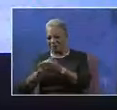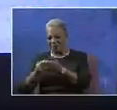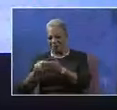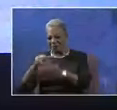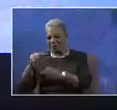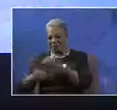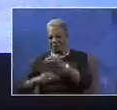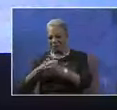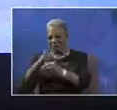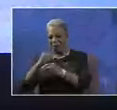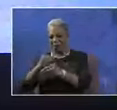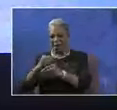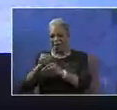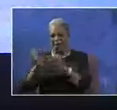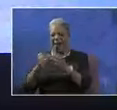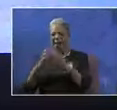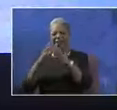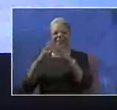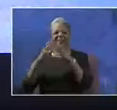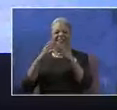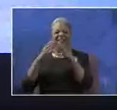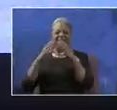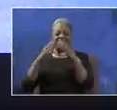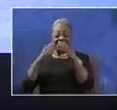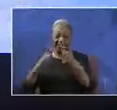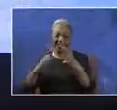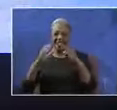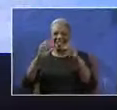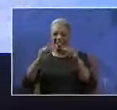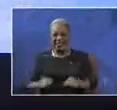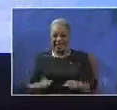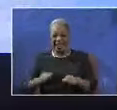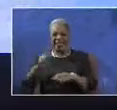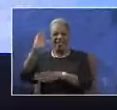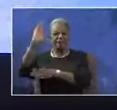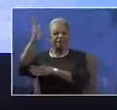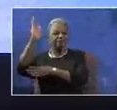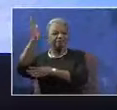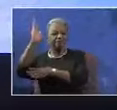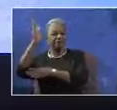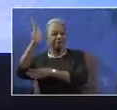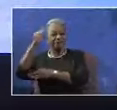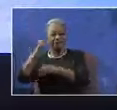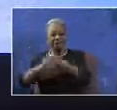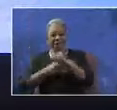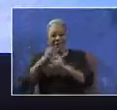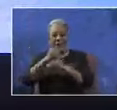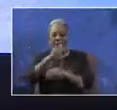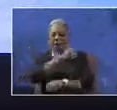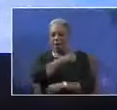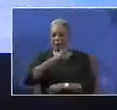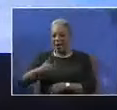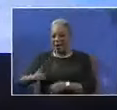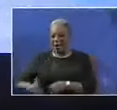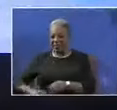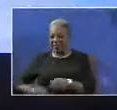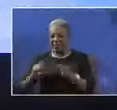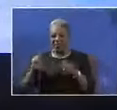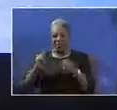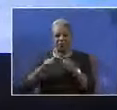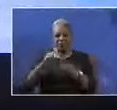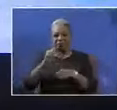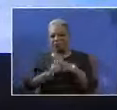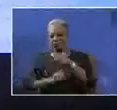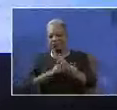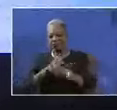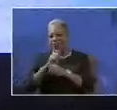could do a series on David next year and not exhaust all of the material that we find